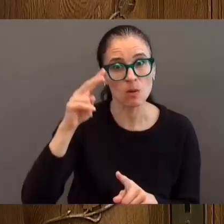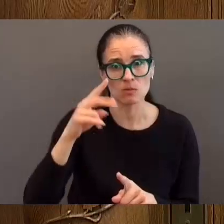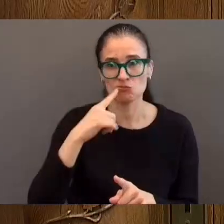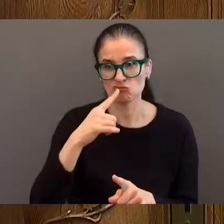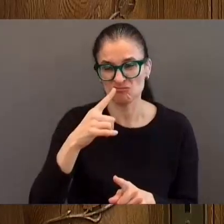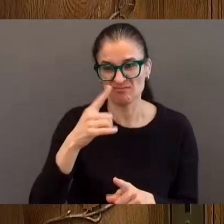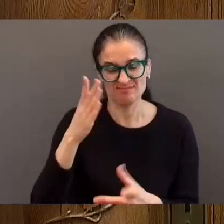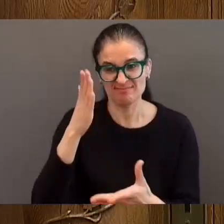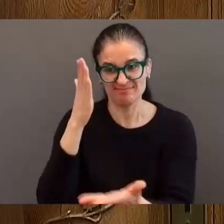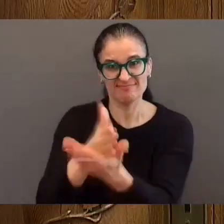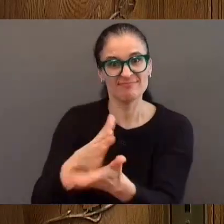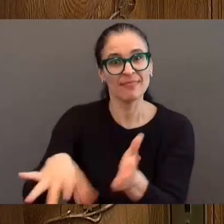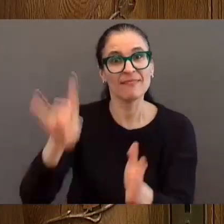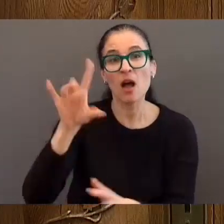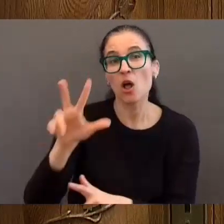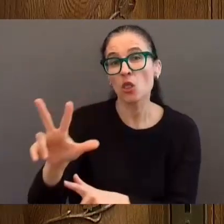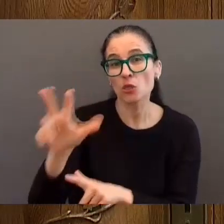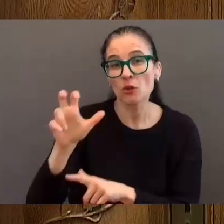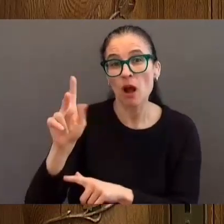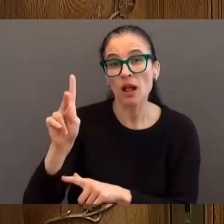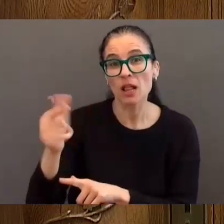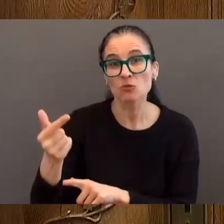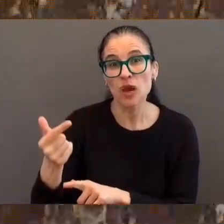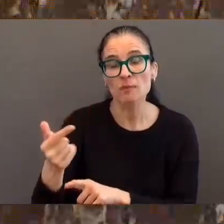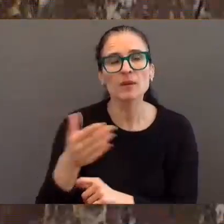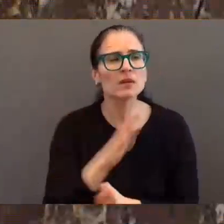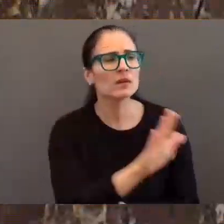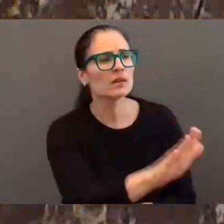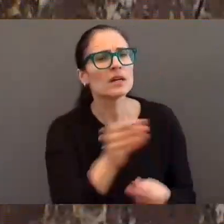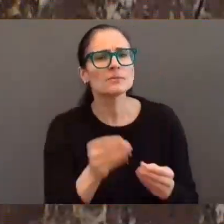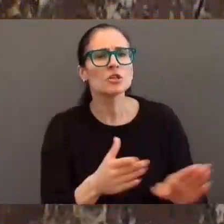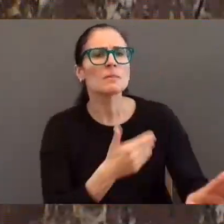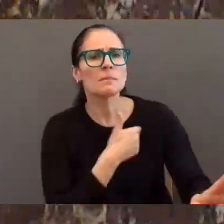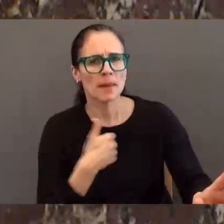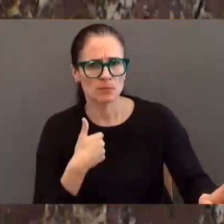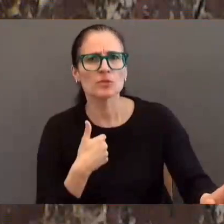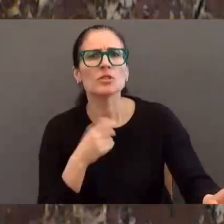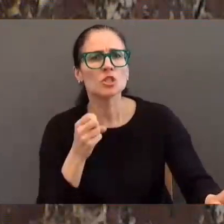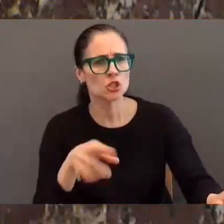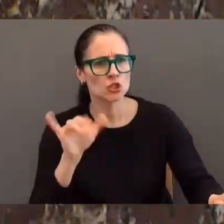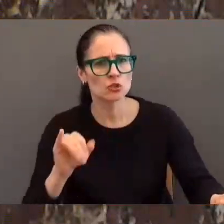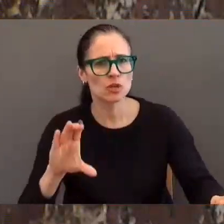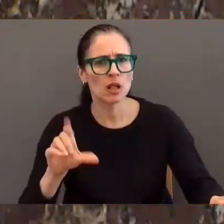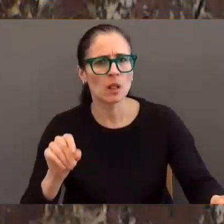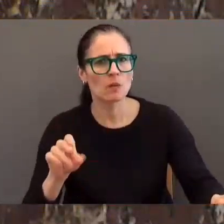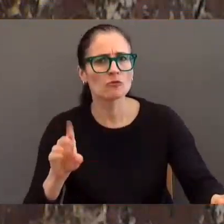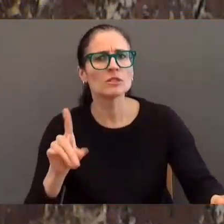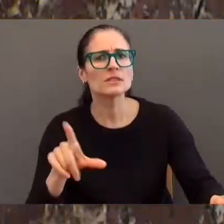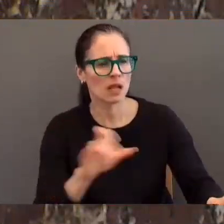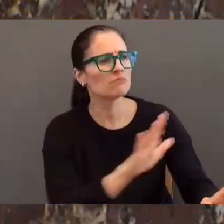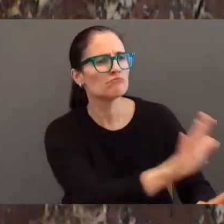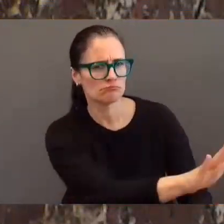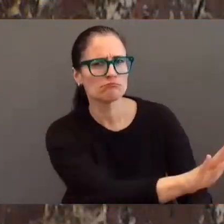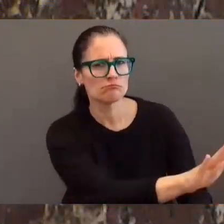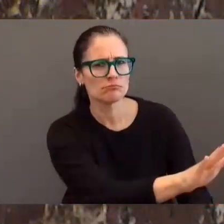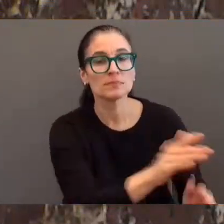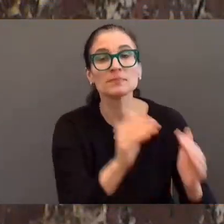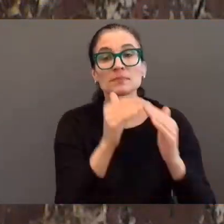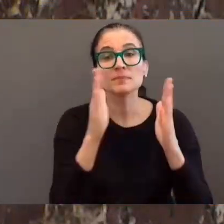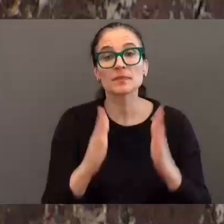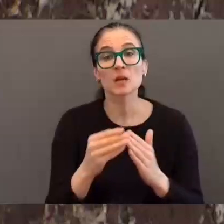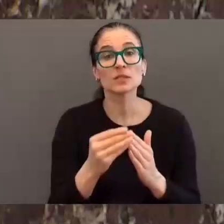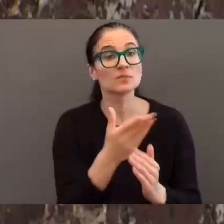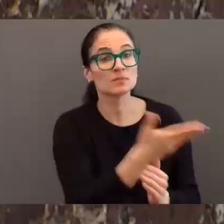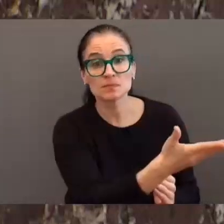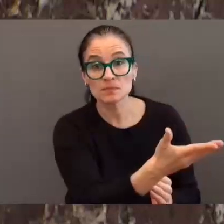House Leader of the Third Party. Thank you, Mr. Speaker. DRIPA, the Declaration on the Rights of Indigenous